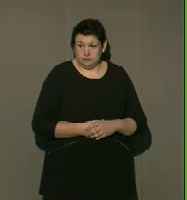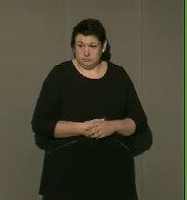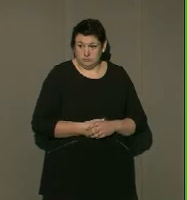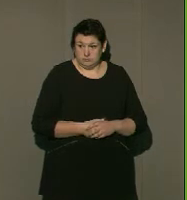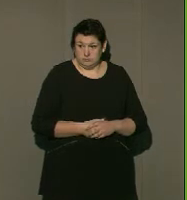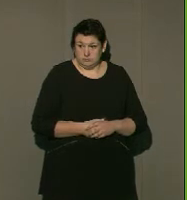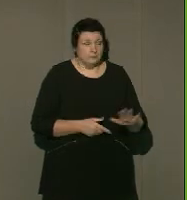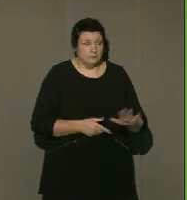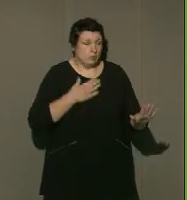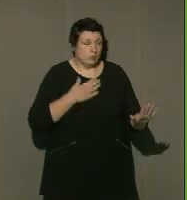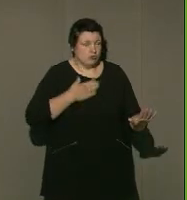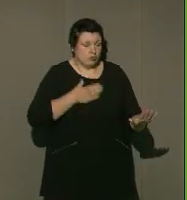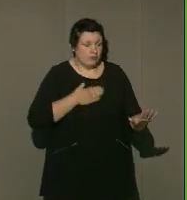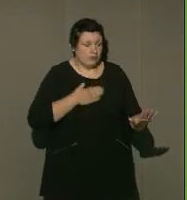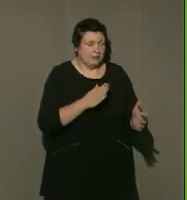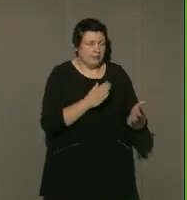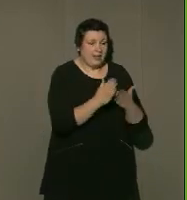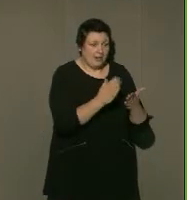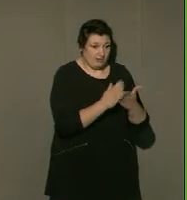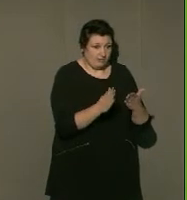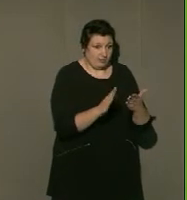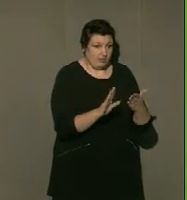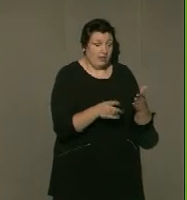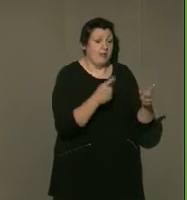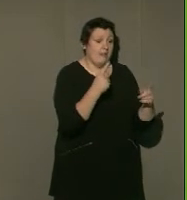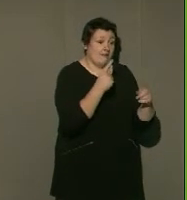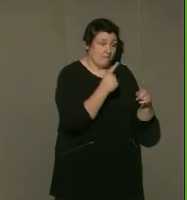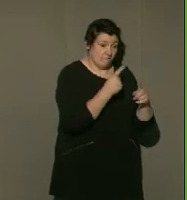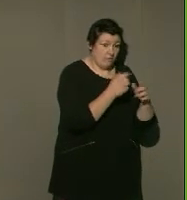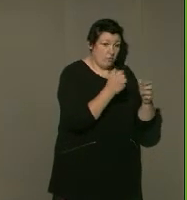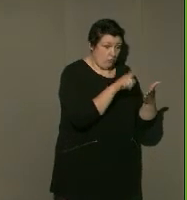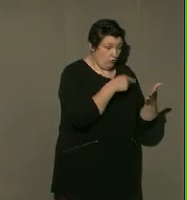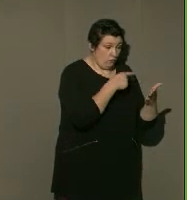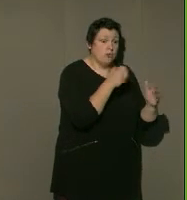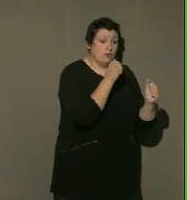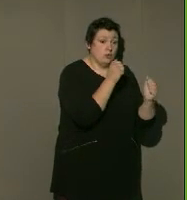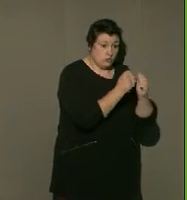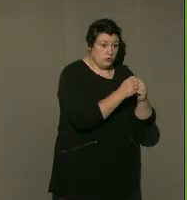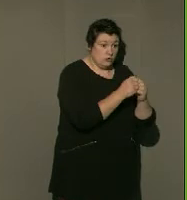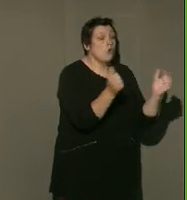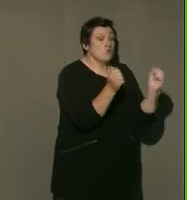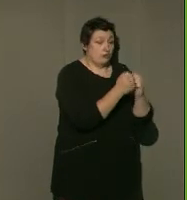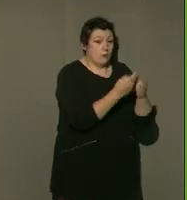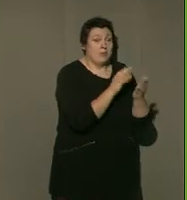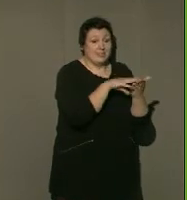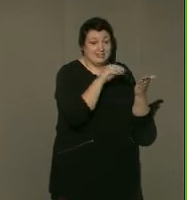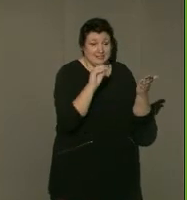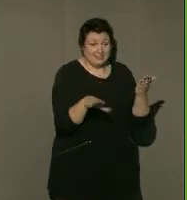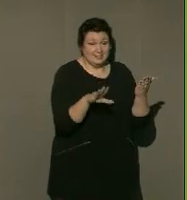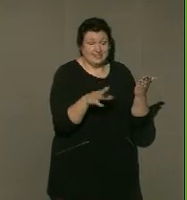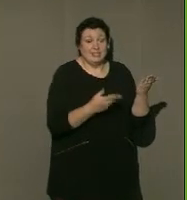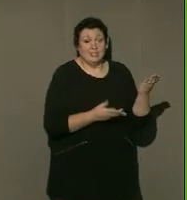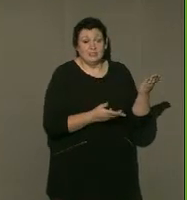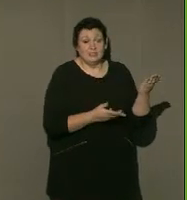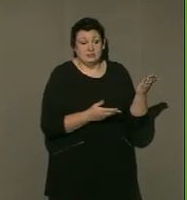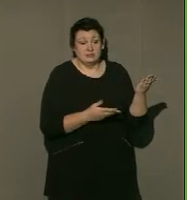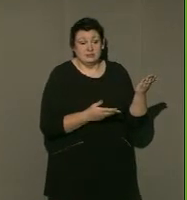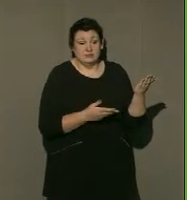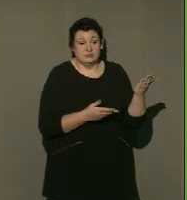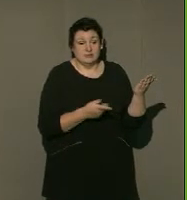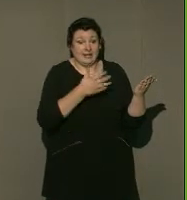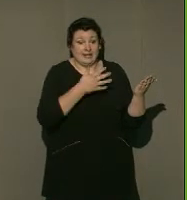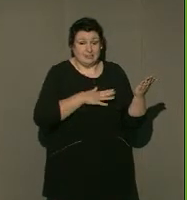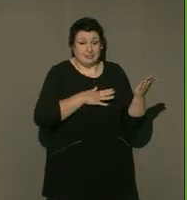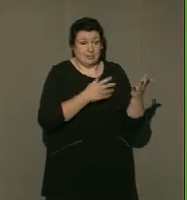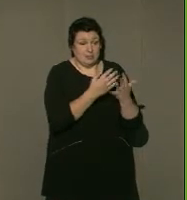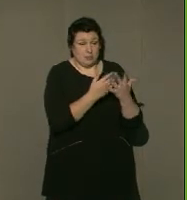Right, if you're voting in favour, you're voting for the section to be deleted and it require a majority of